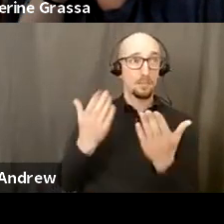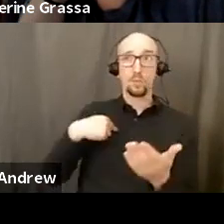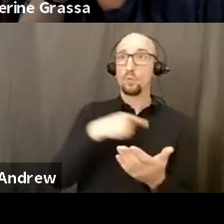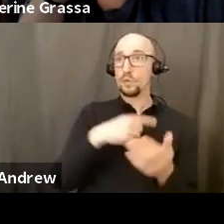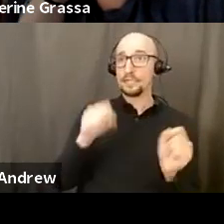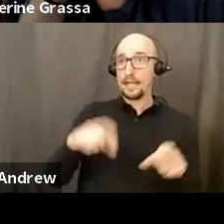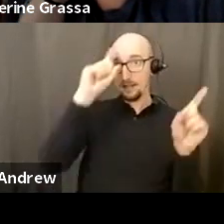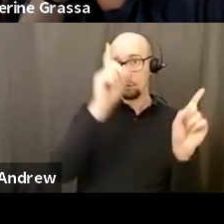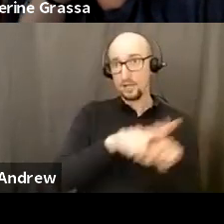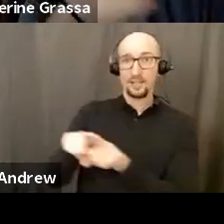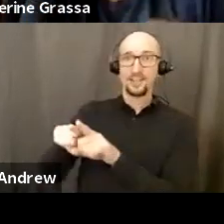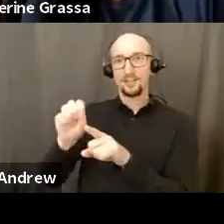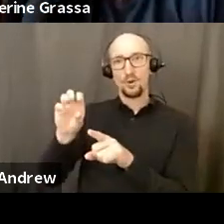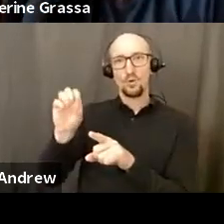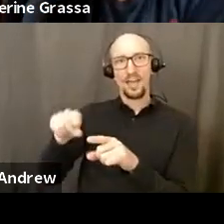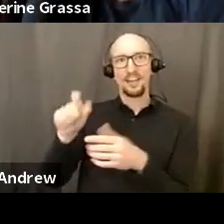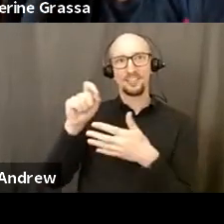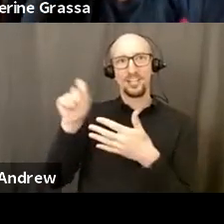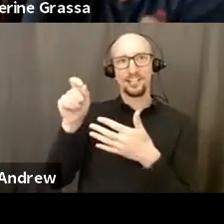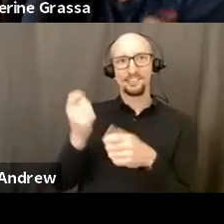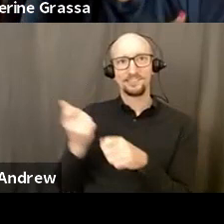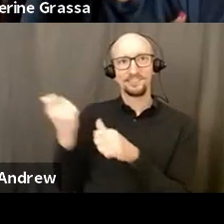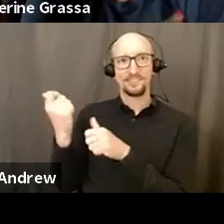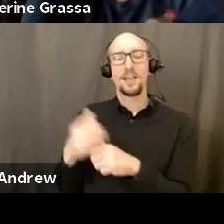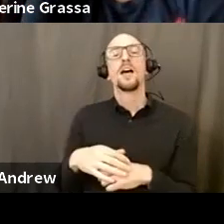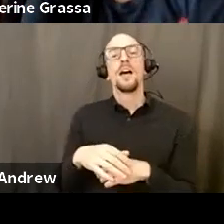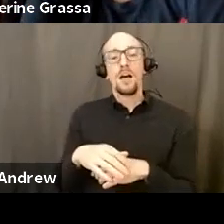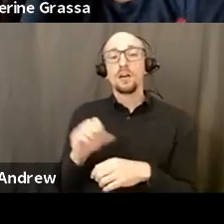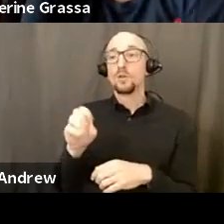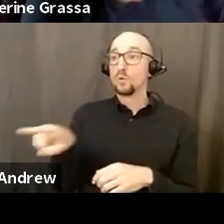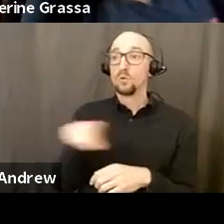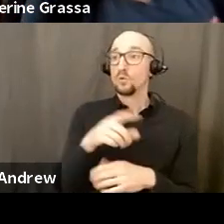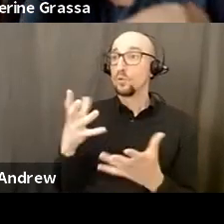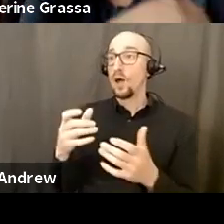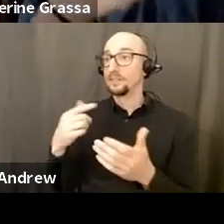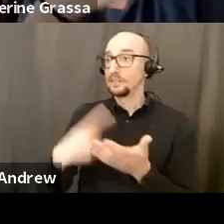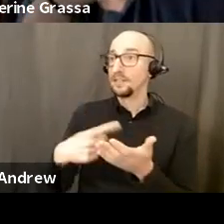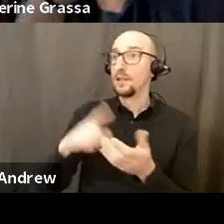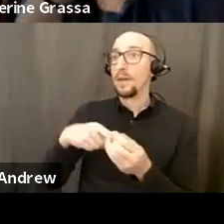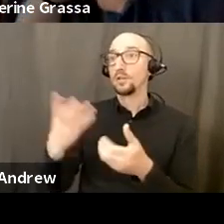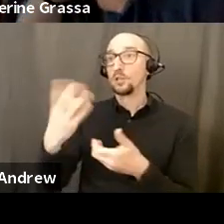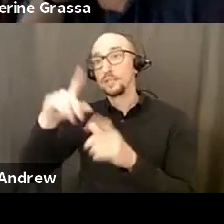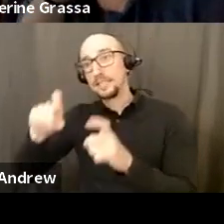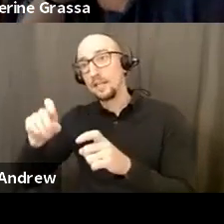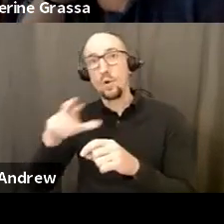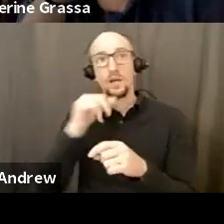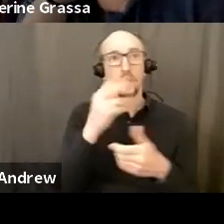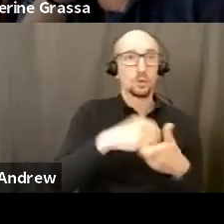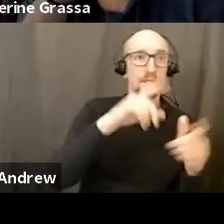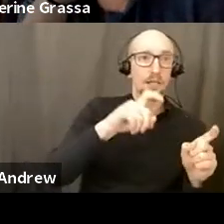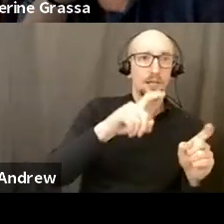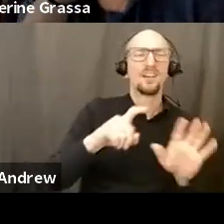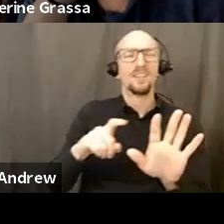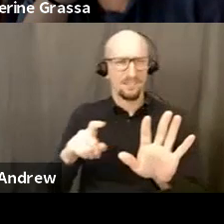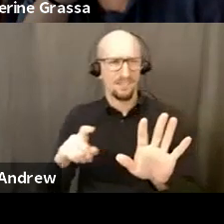like check it off. But if folks want to do test or no test, I'm good with that too. I'd love to start the